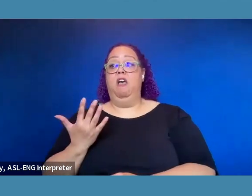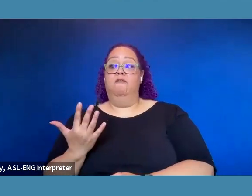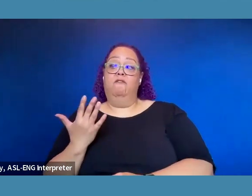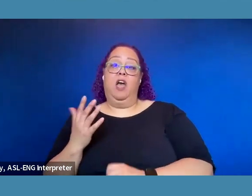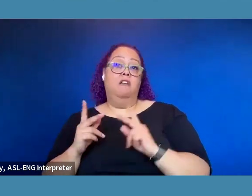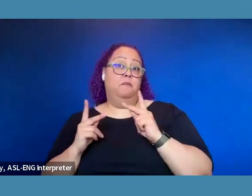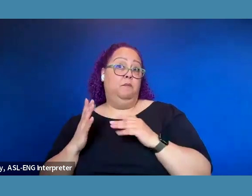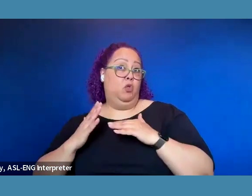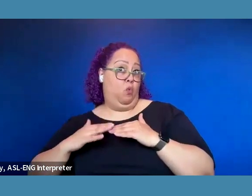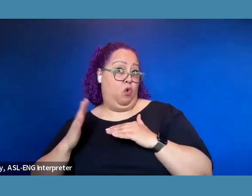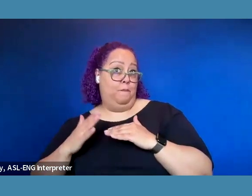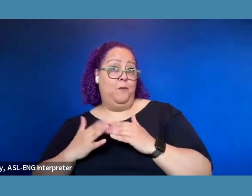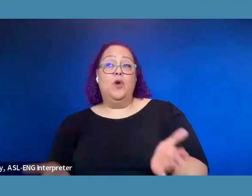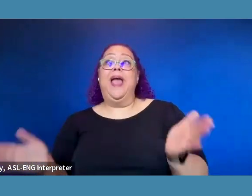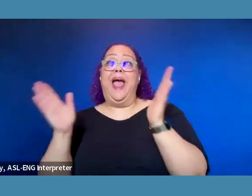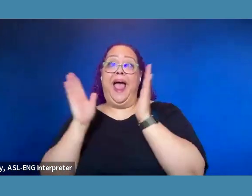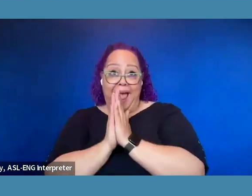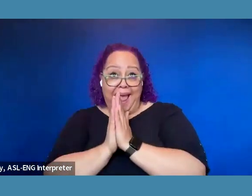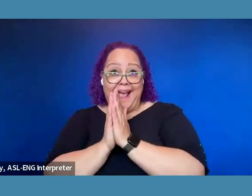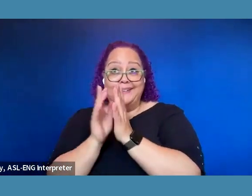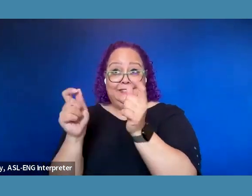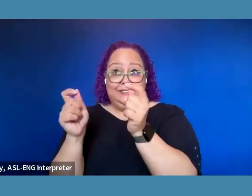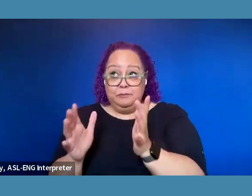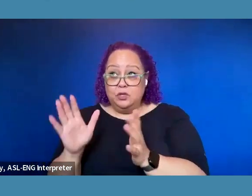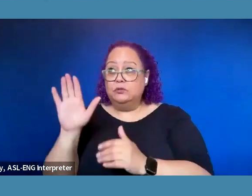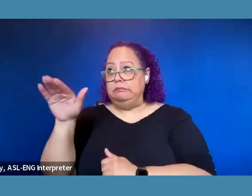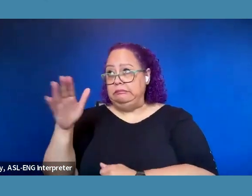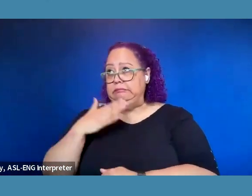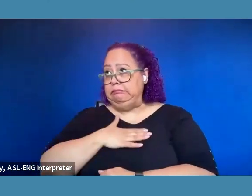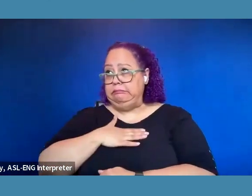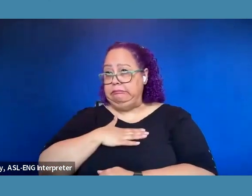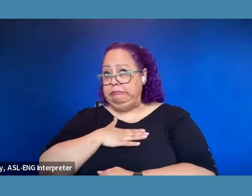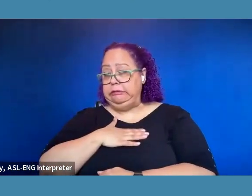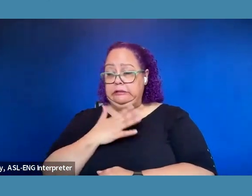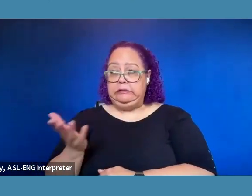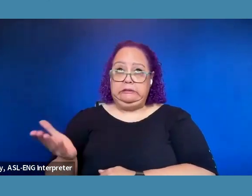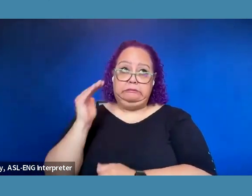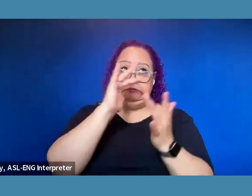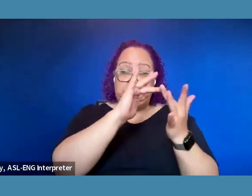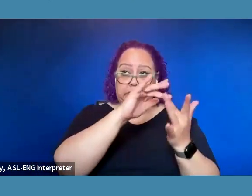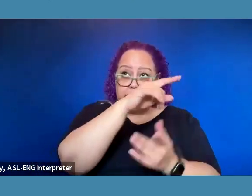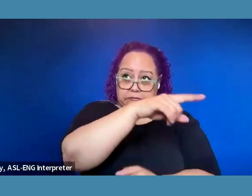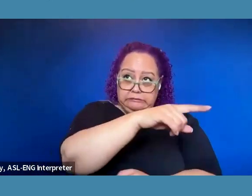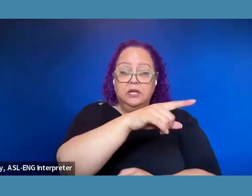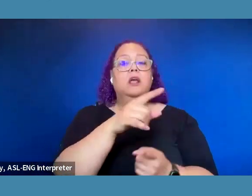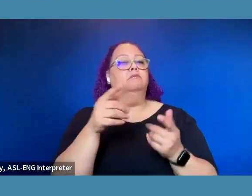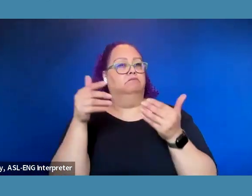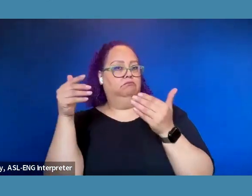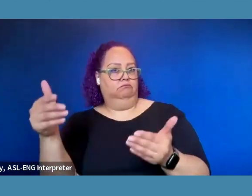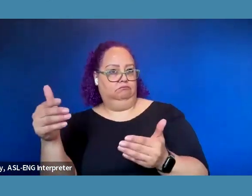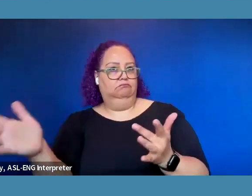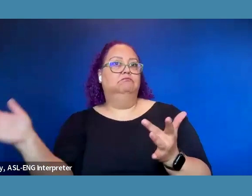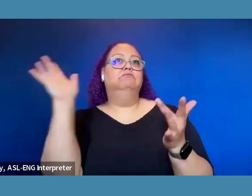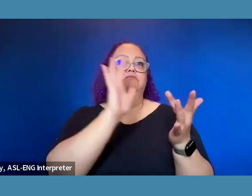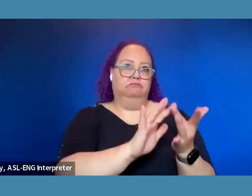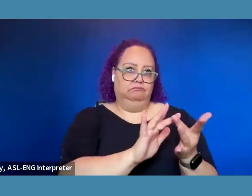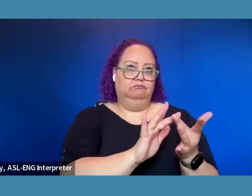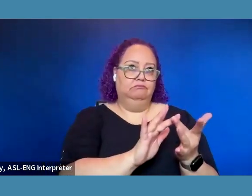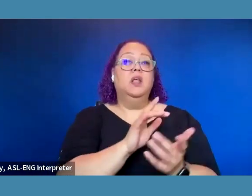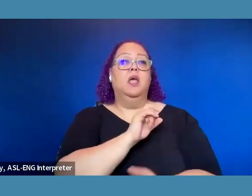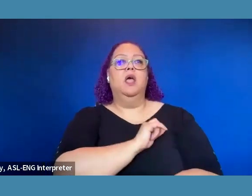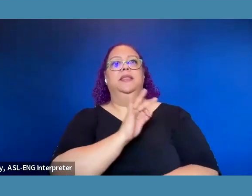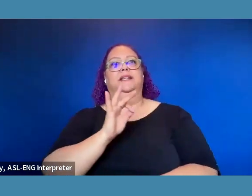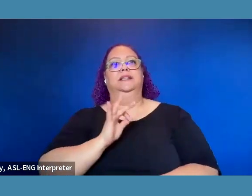vote, and the administrator contacts the supervisor of elections in their county, the supervisor will have staff go to the